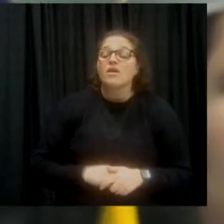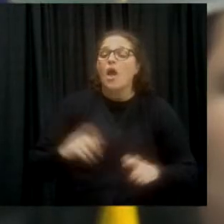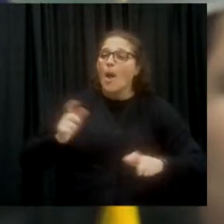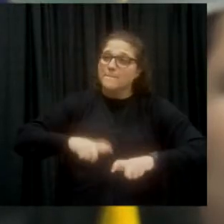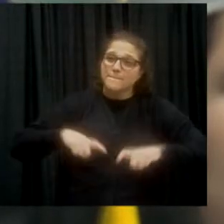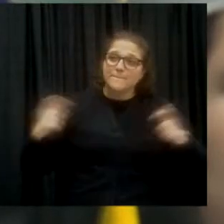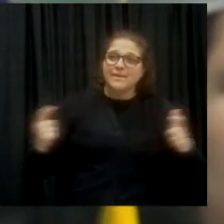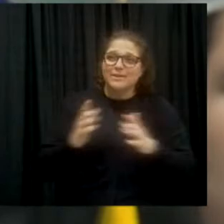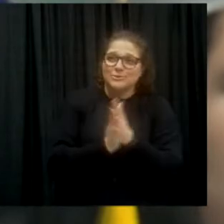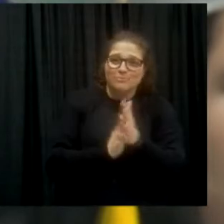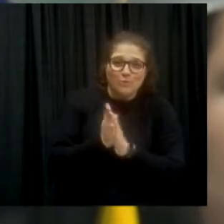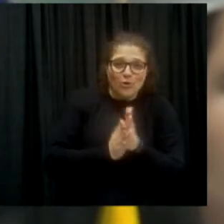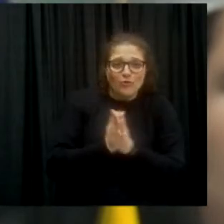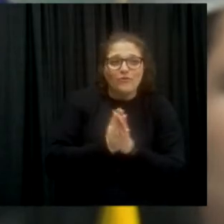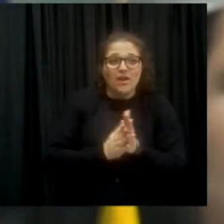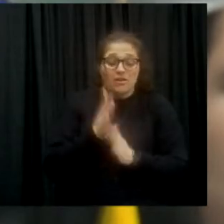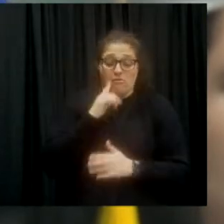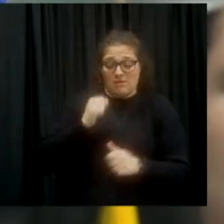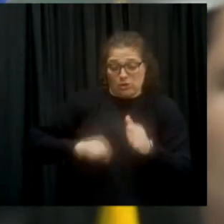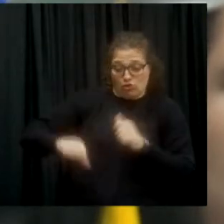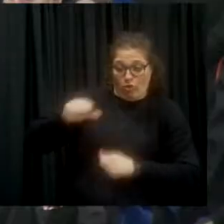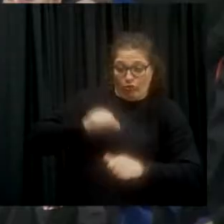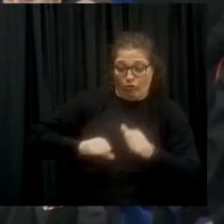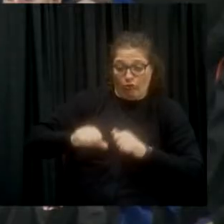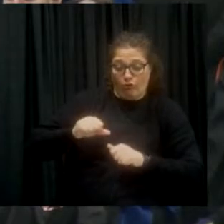Our biggest motivators, other than each other,